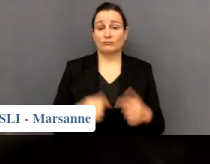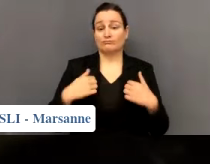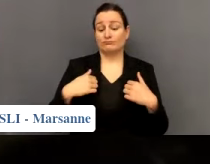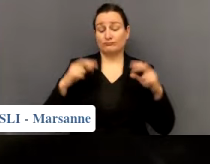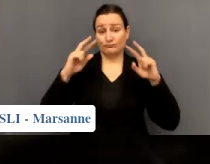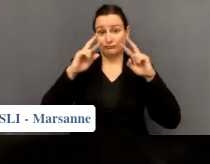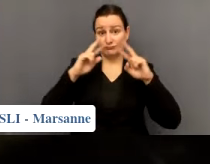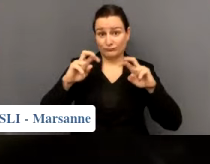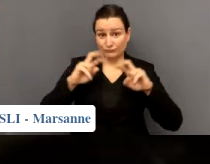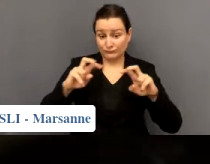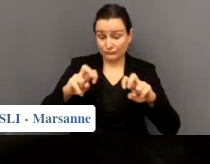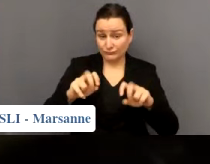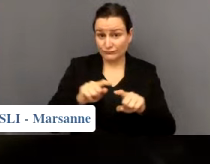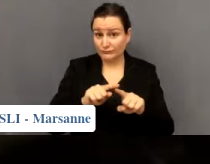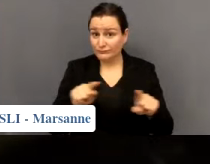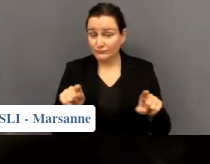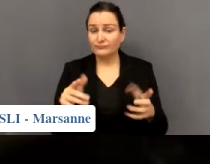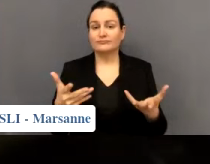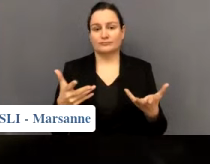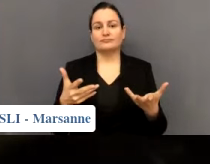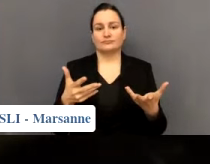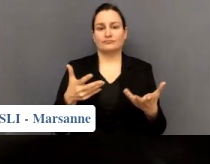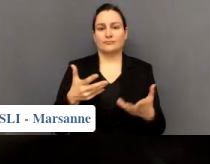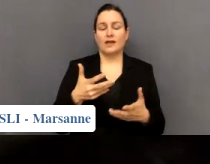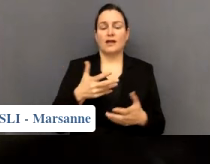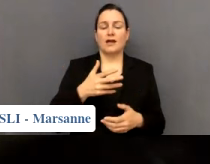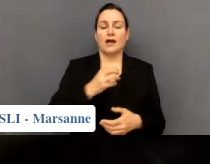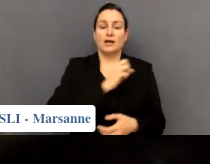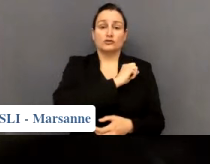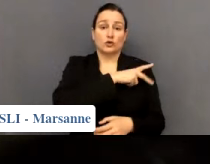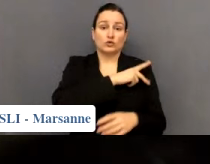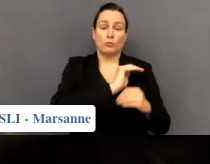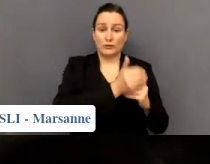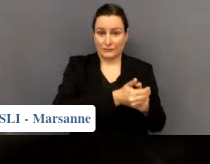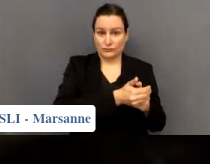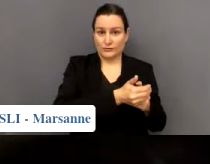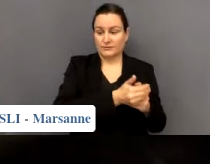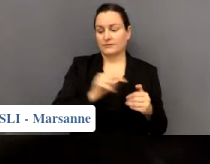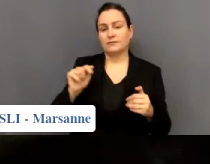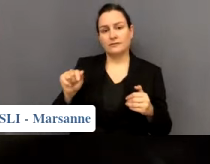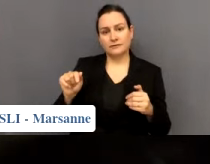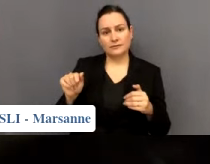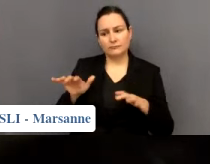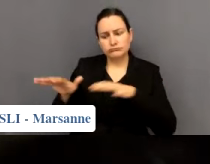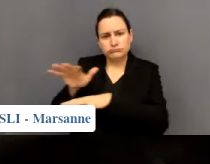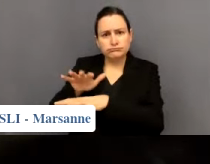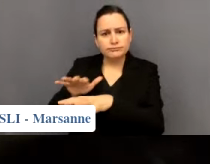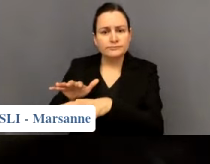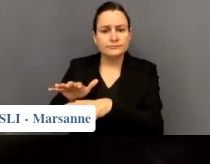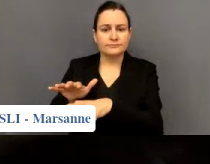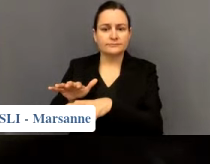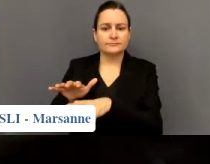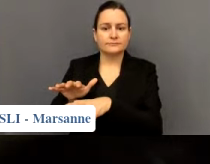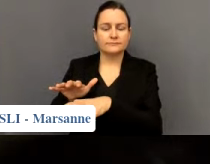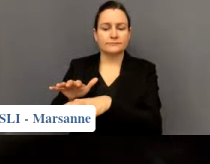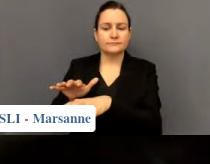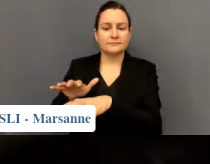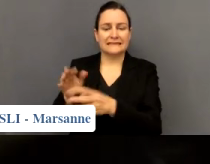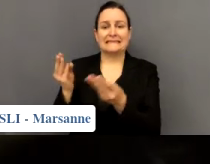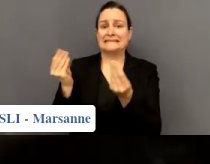the potential benefits of social protections in buffering the impacts of violence, something Sarah was talking about earlier,